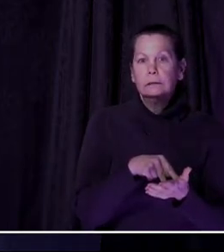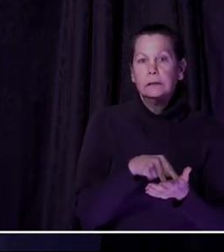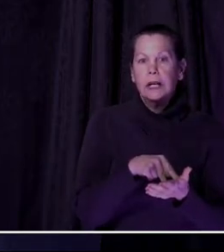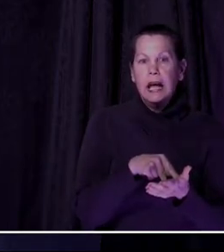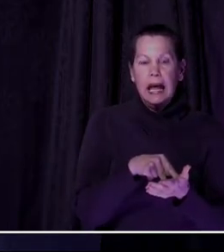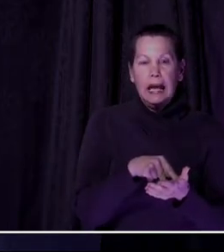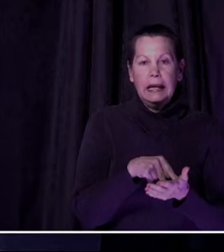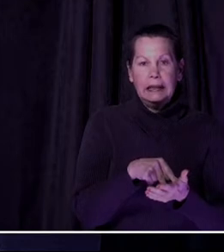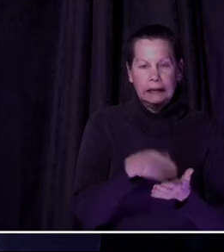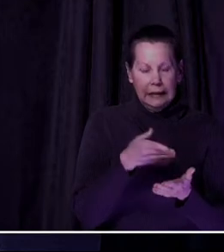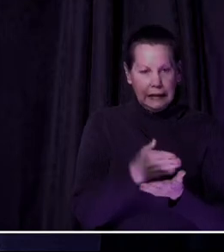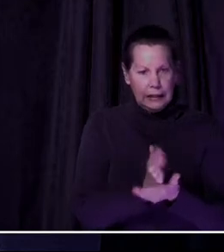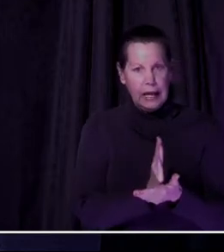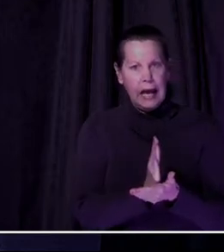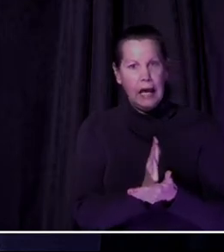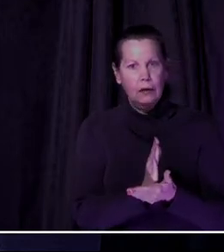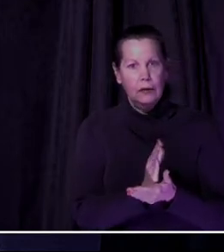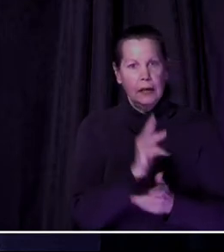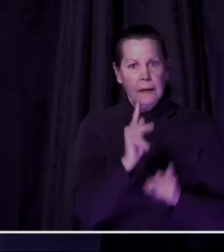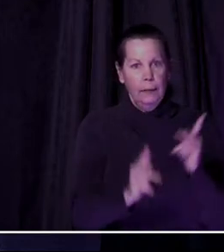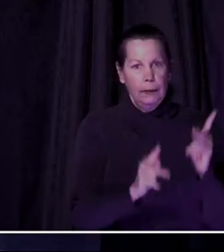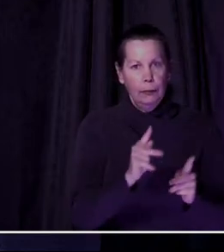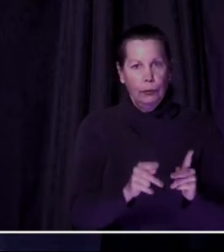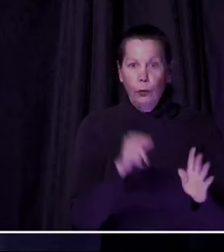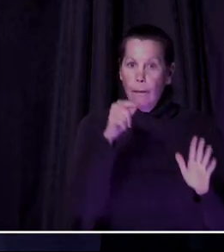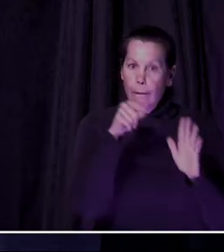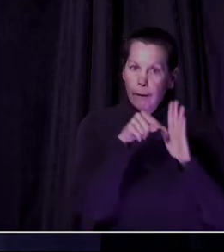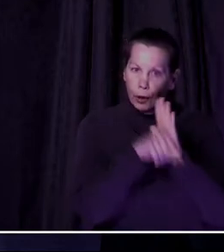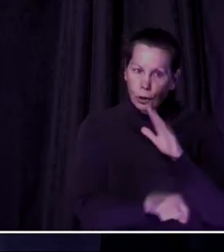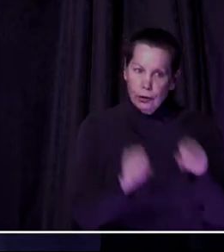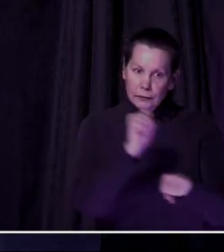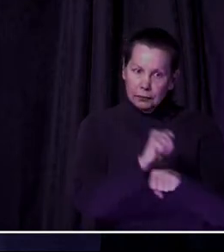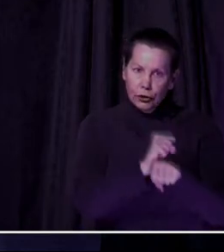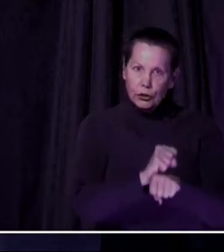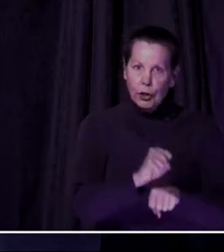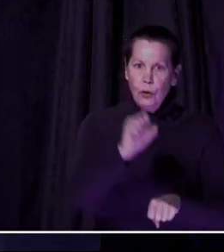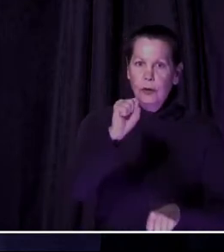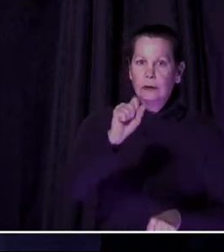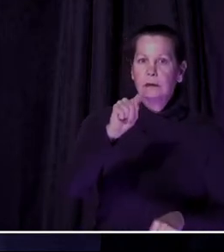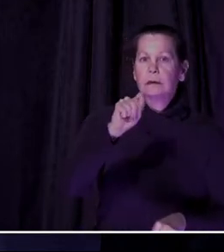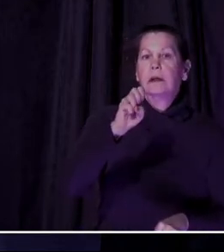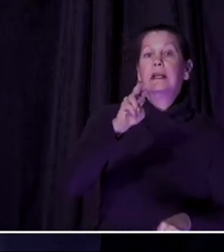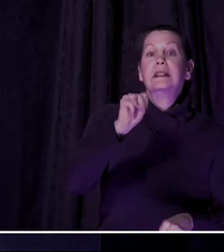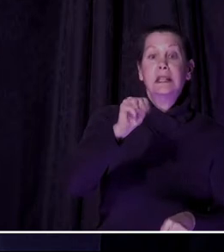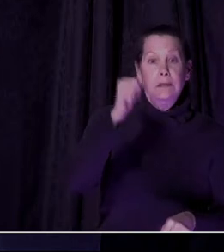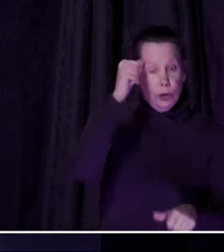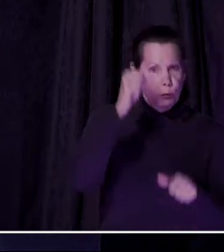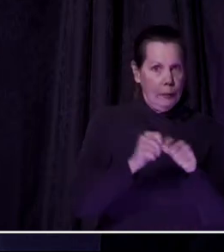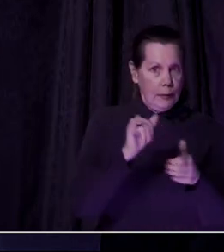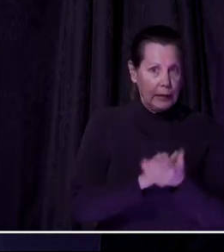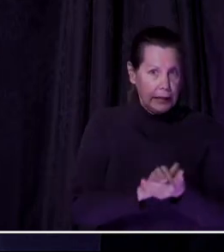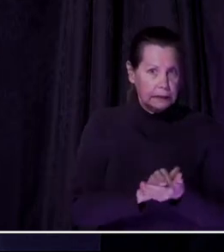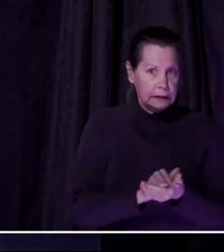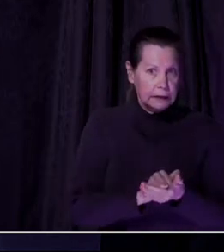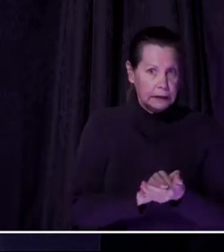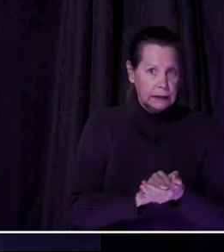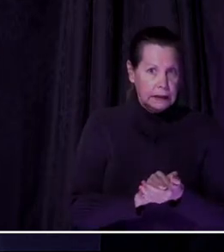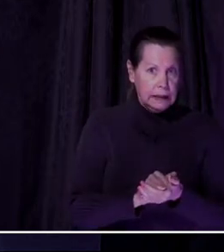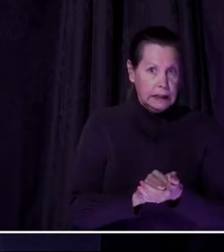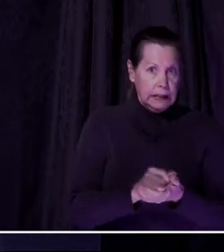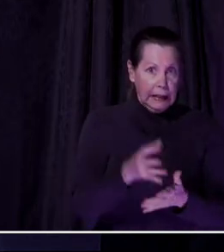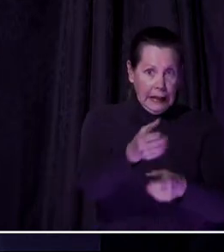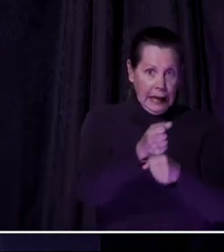murder, those who murdered and stoned Stephen. Remember that? He held, Apostle Paul, he